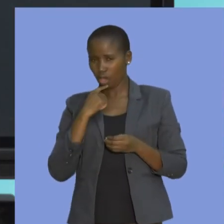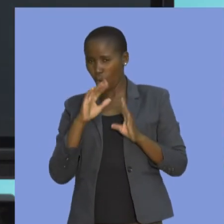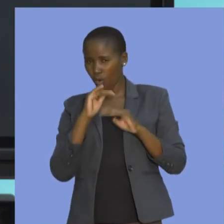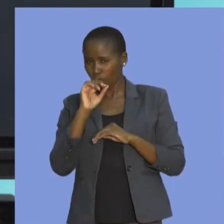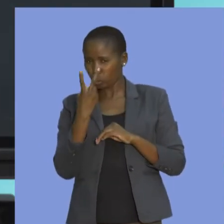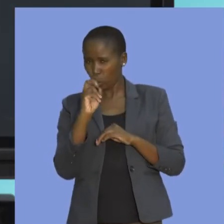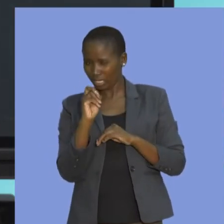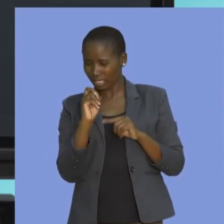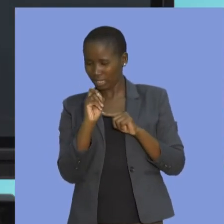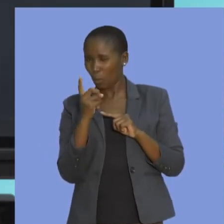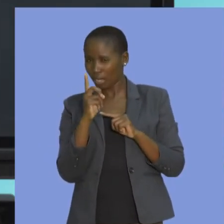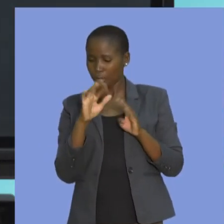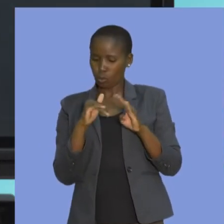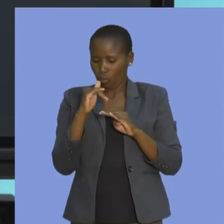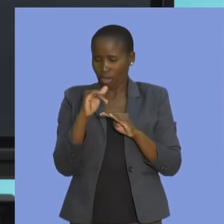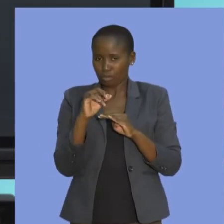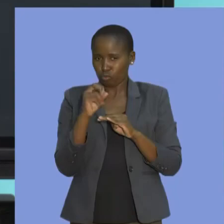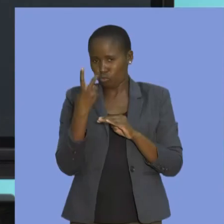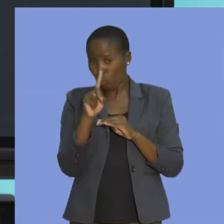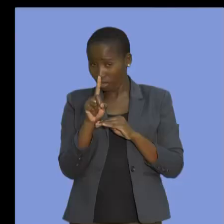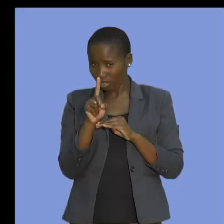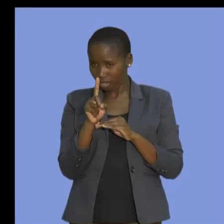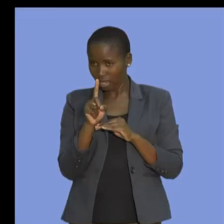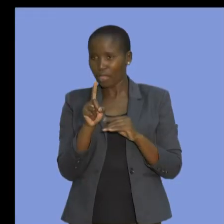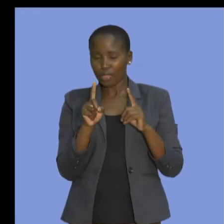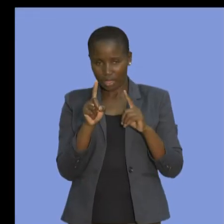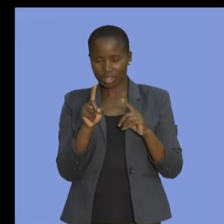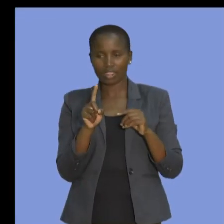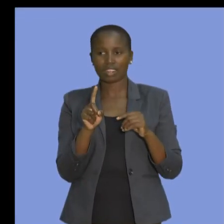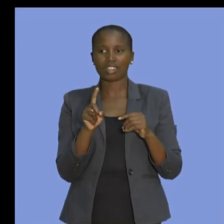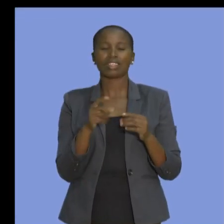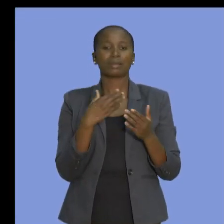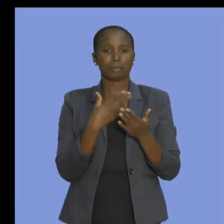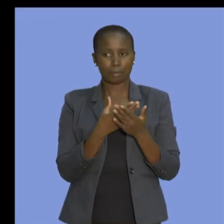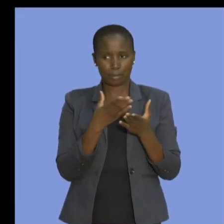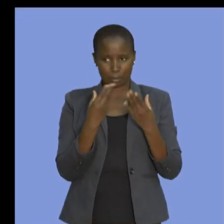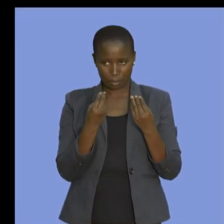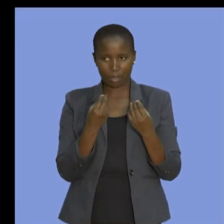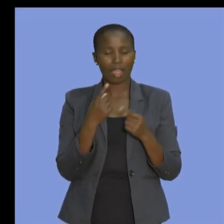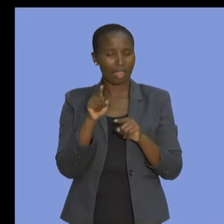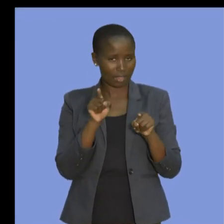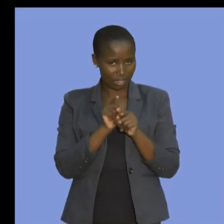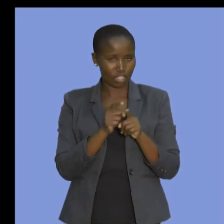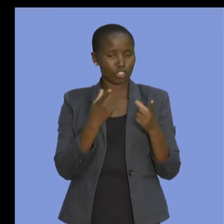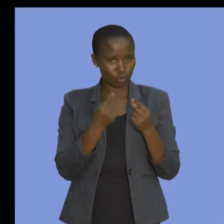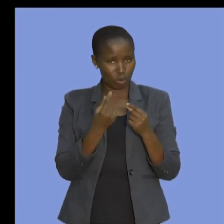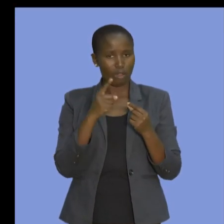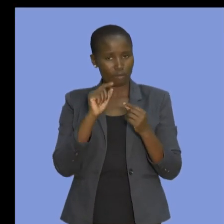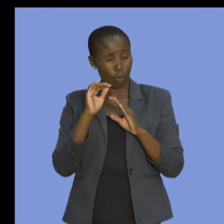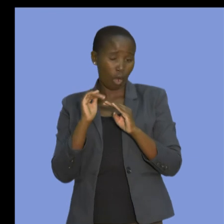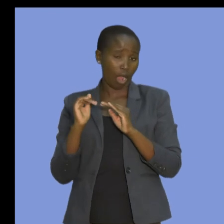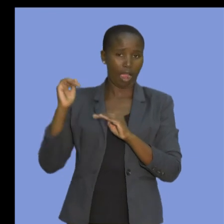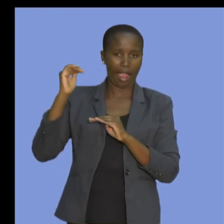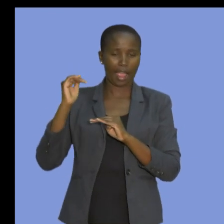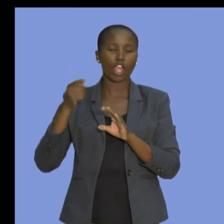21. Similarly, upper quartile, we can do the same with the upper quartile.